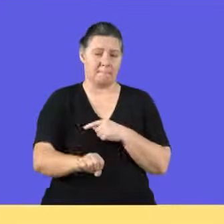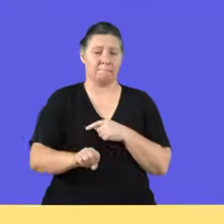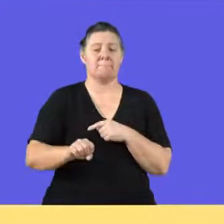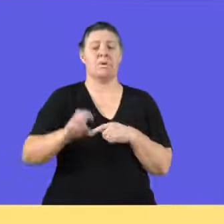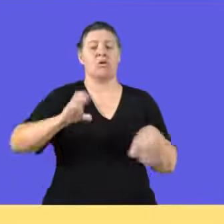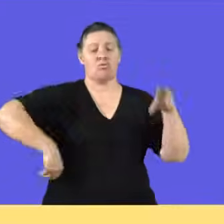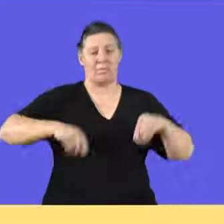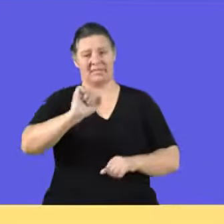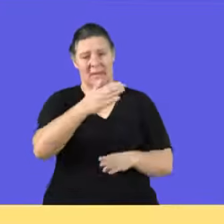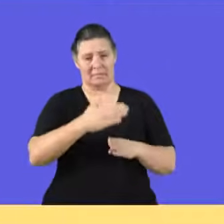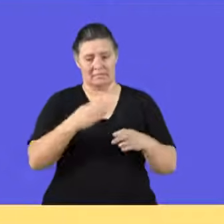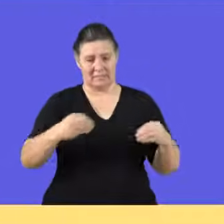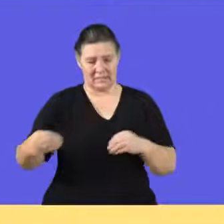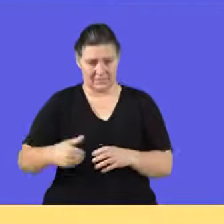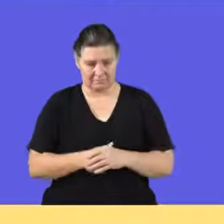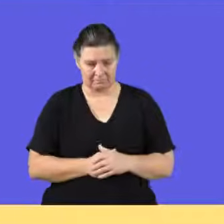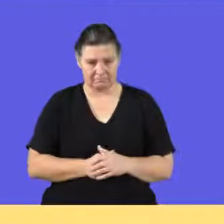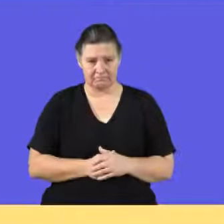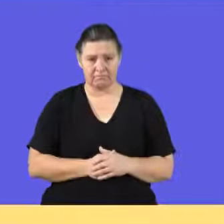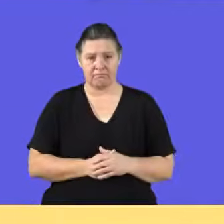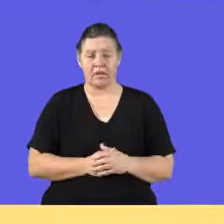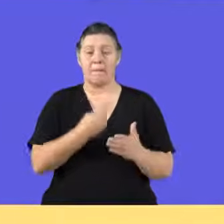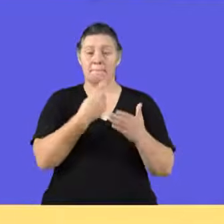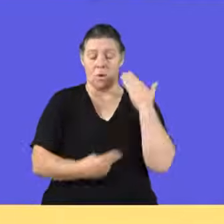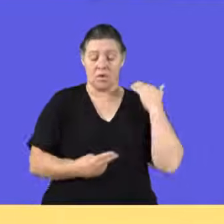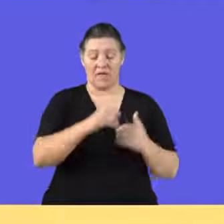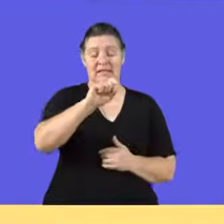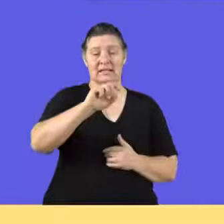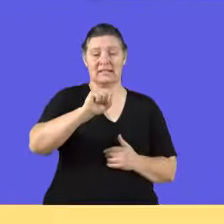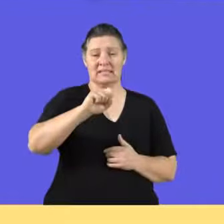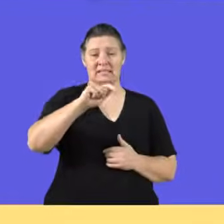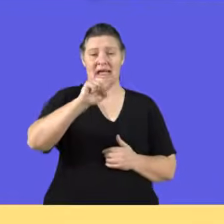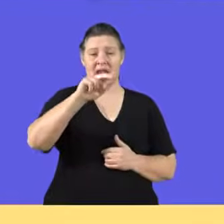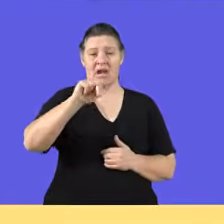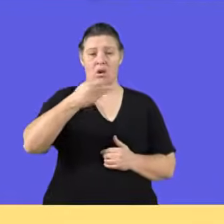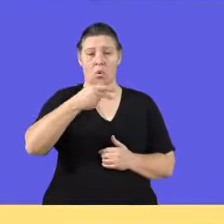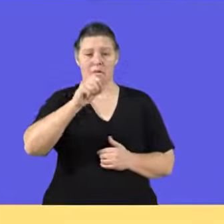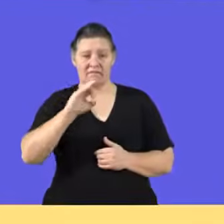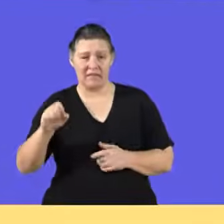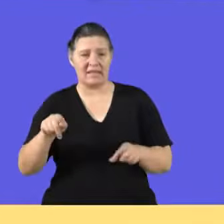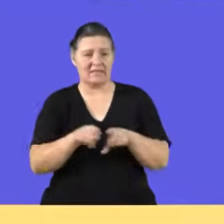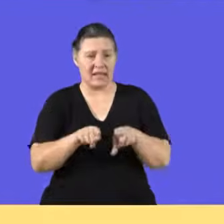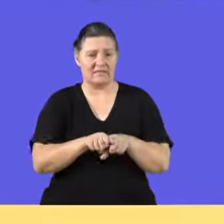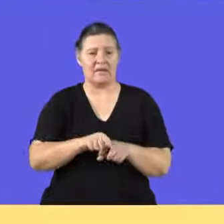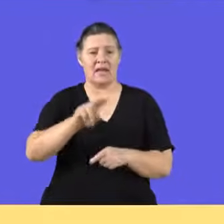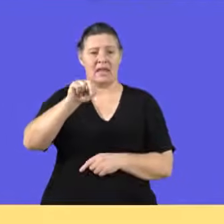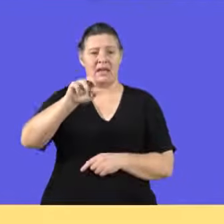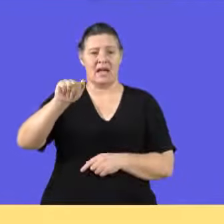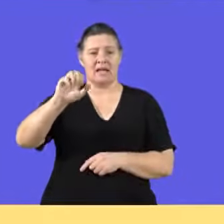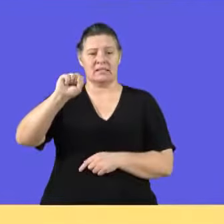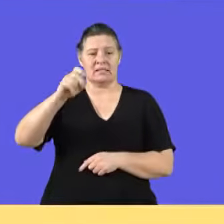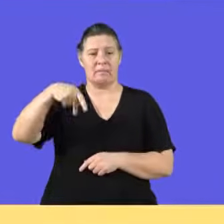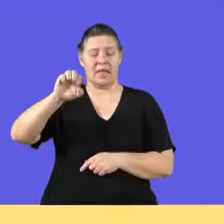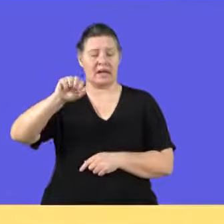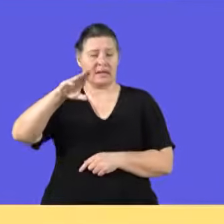other businesses were found to be corrupt as well in their operations. Now, both Steinhoff and Naspers have